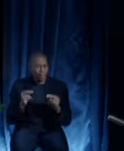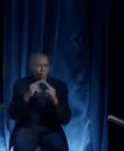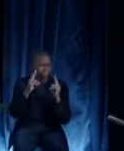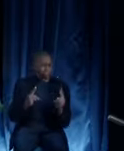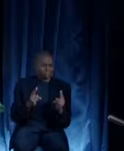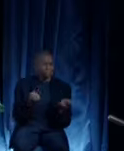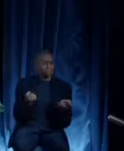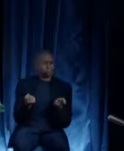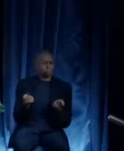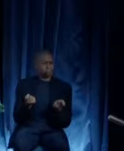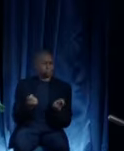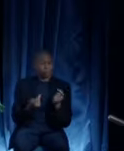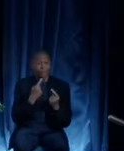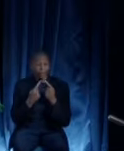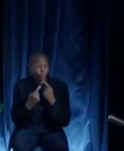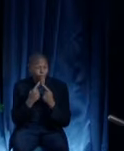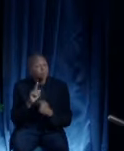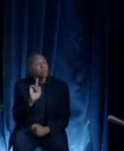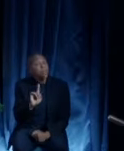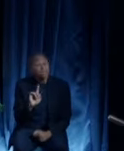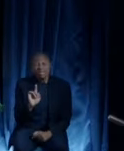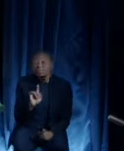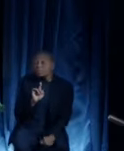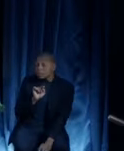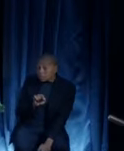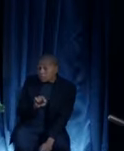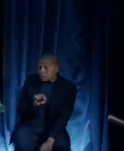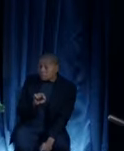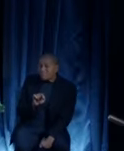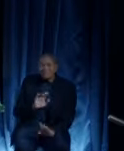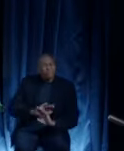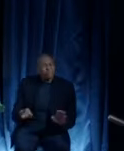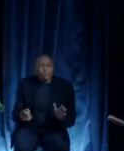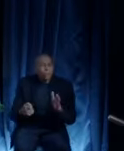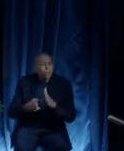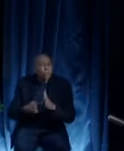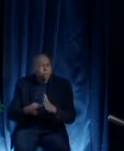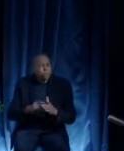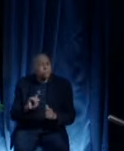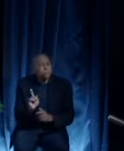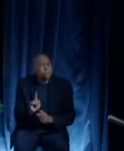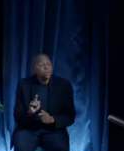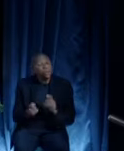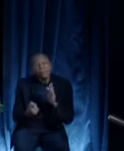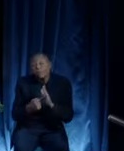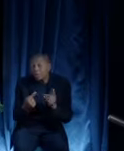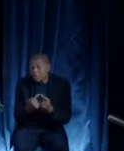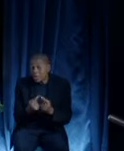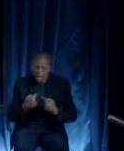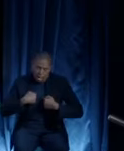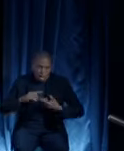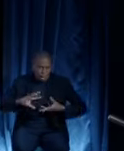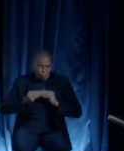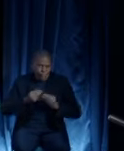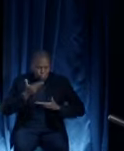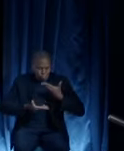evidence of things. But in a way, it's less important than the emotional bonds. At least as a biographer, that's how I see